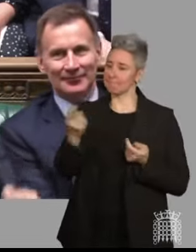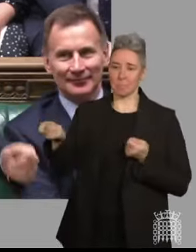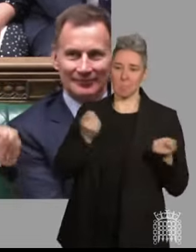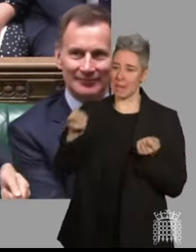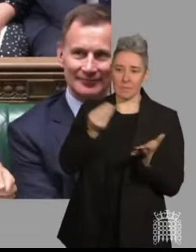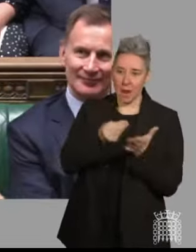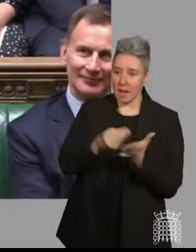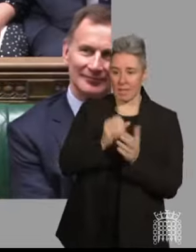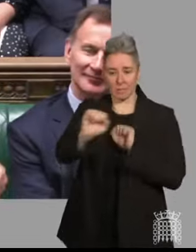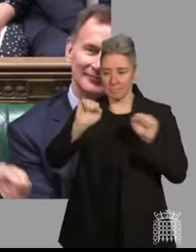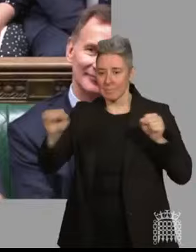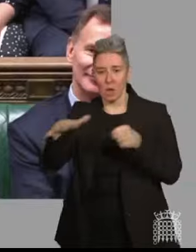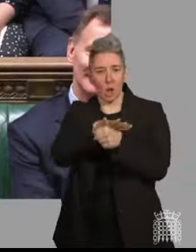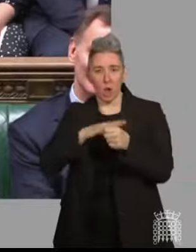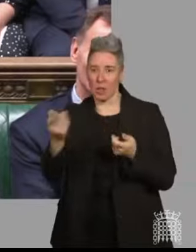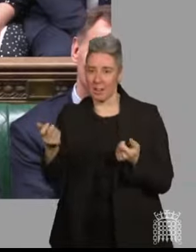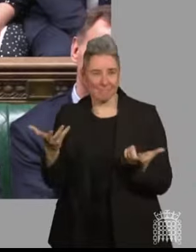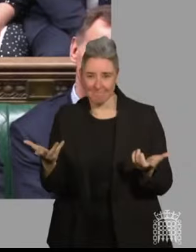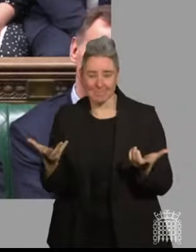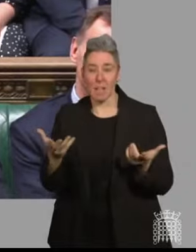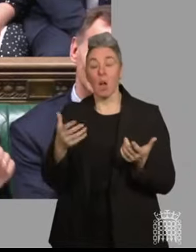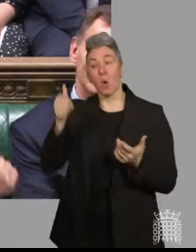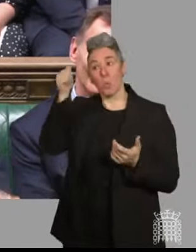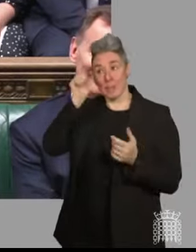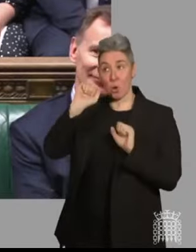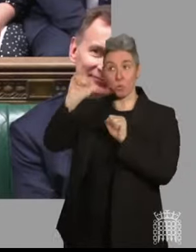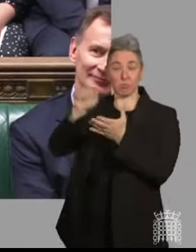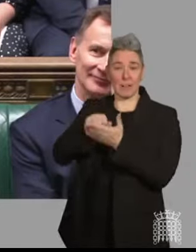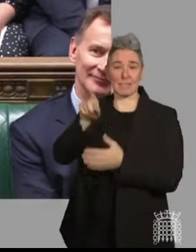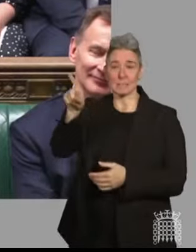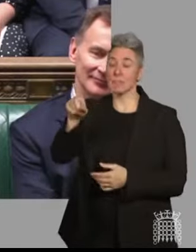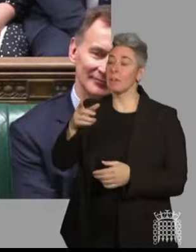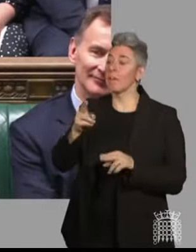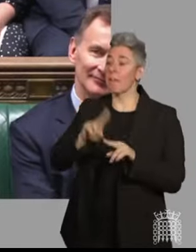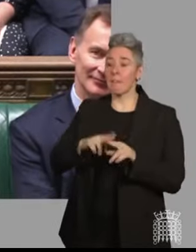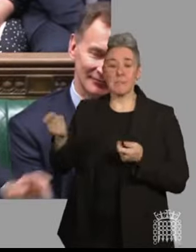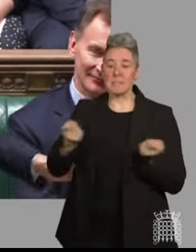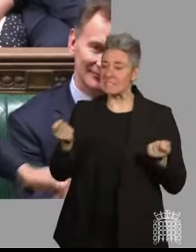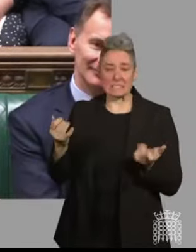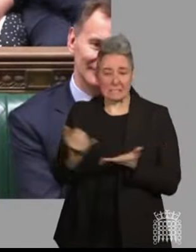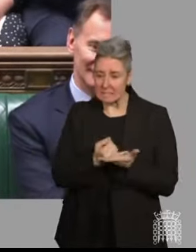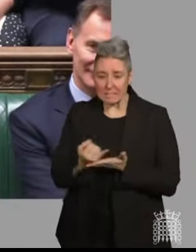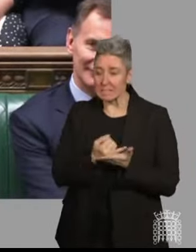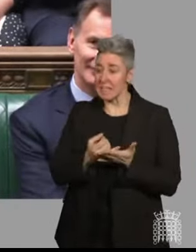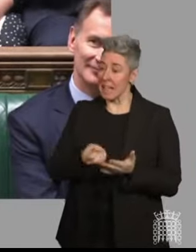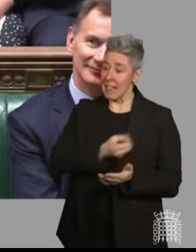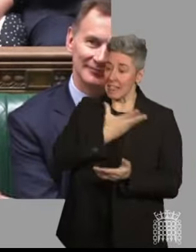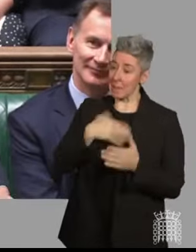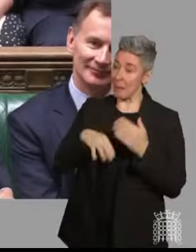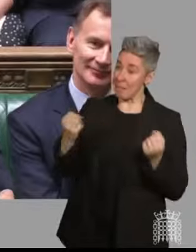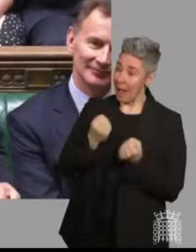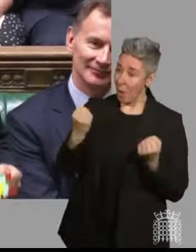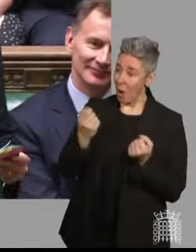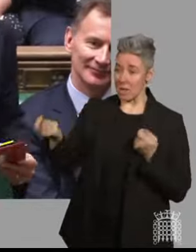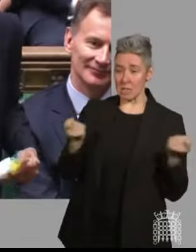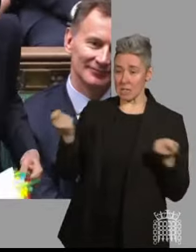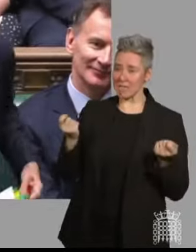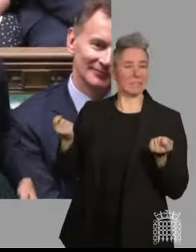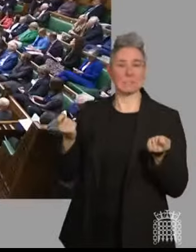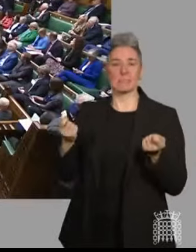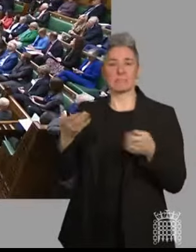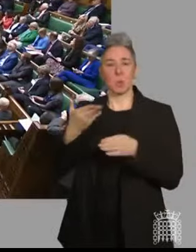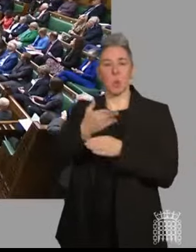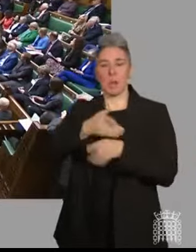out, when that happens and when Labour in power, it is working people that pay the price. And that's why you've got to stick to our plan, Mr.